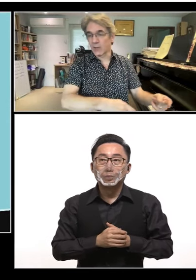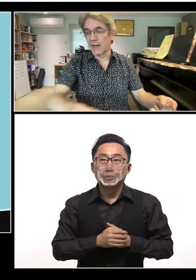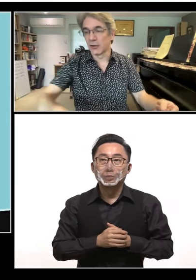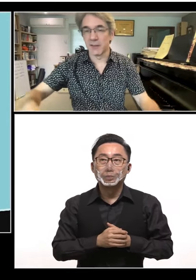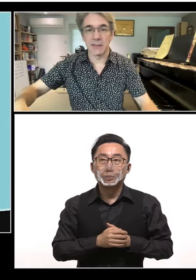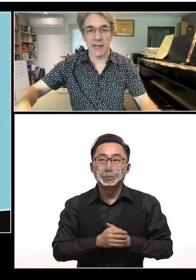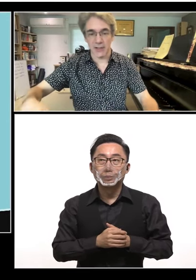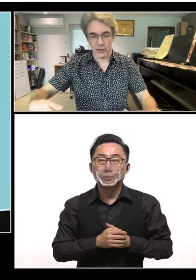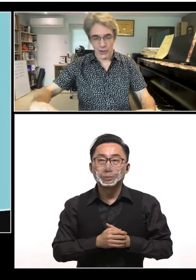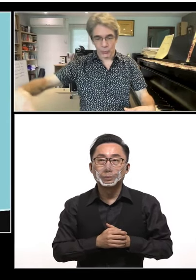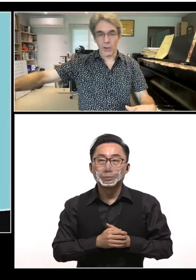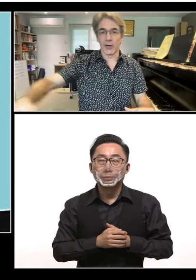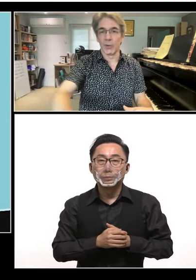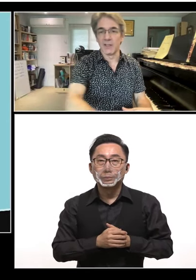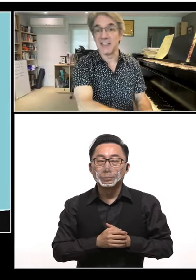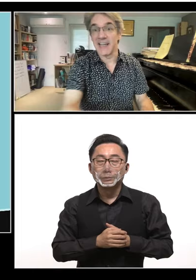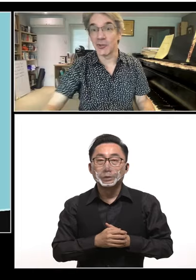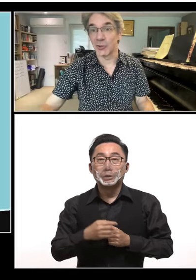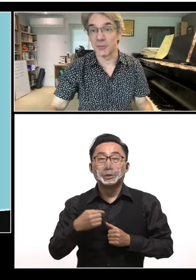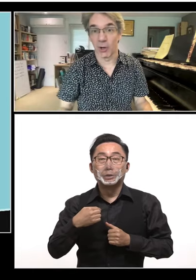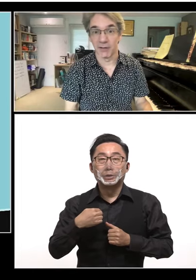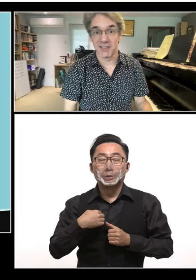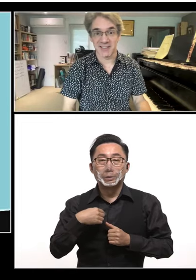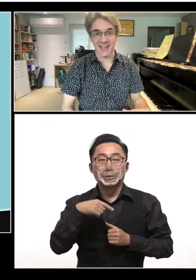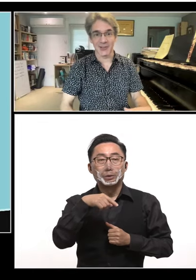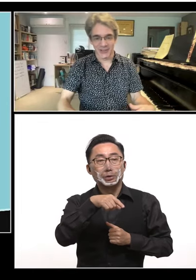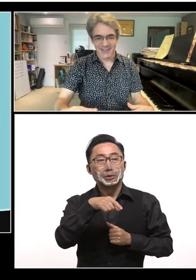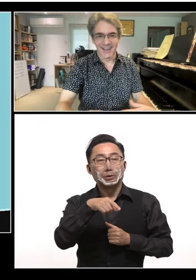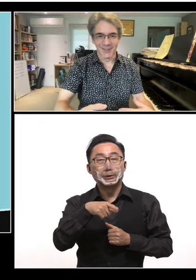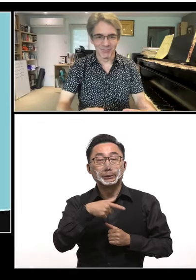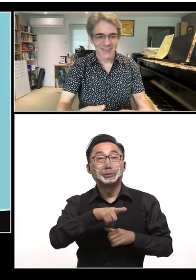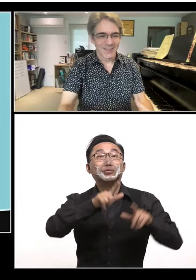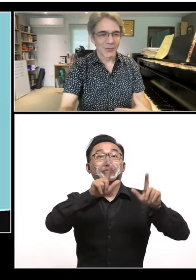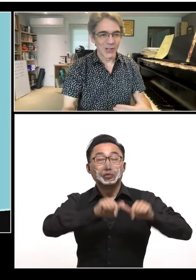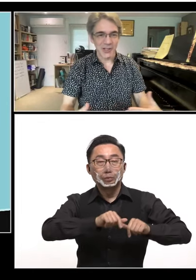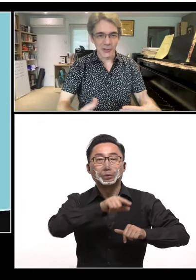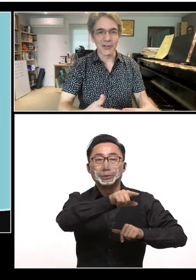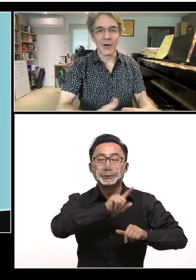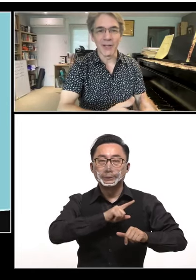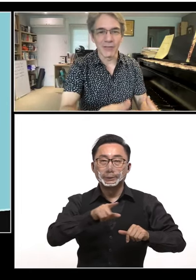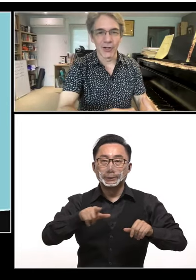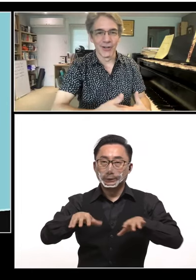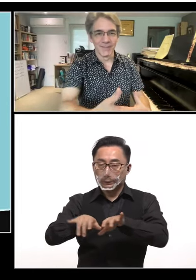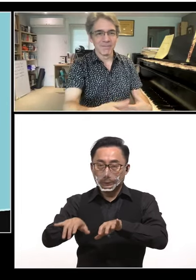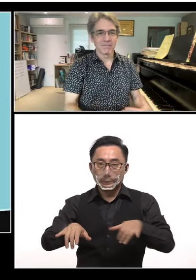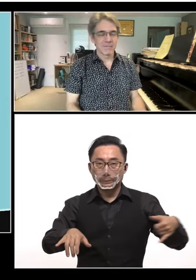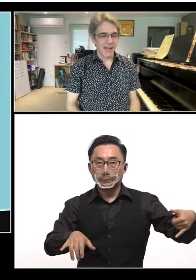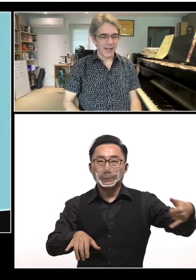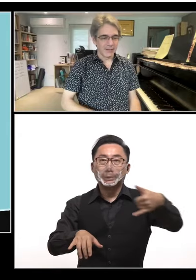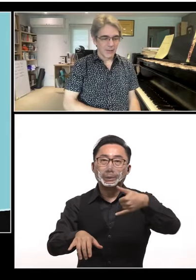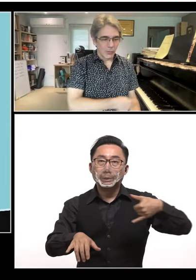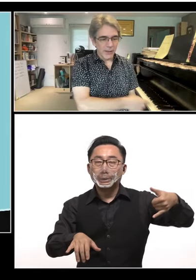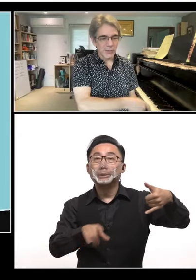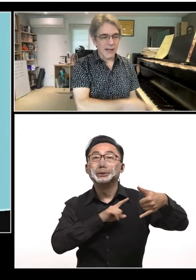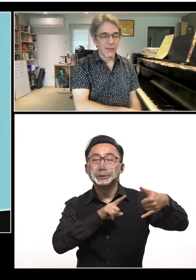to walk out on the stage, where was the dangerous part of the stage, which he couldn't go any further.